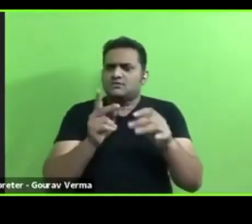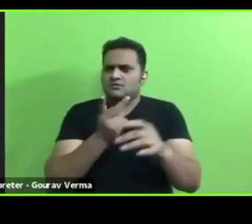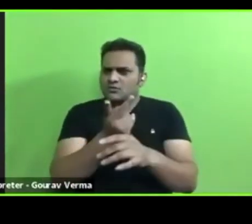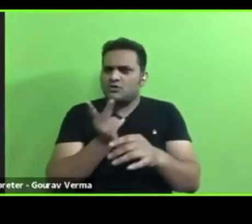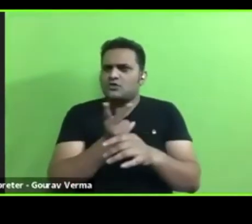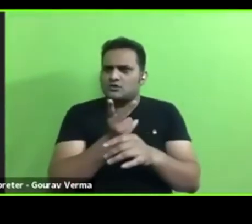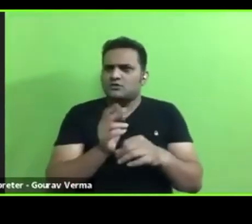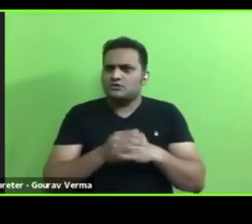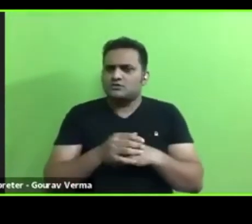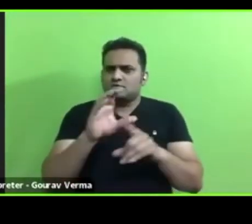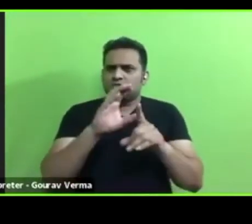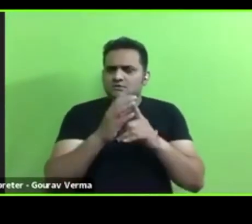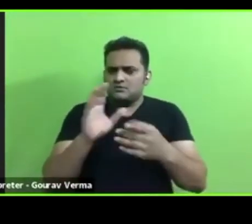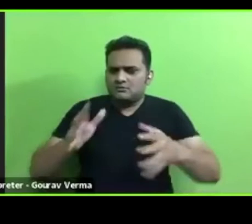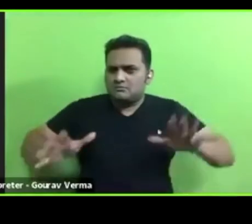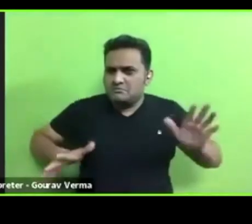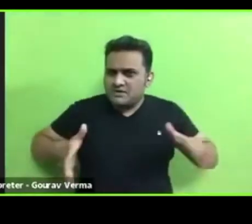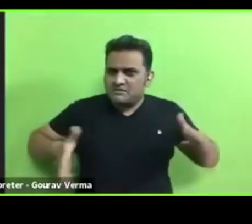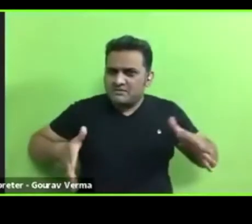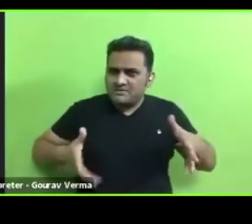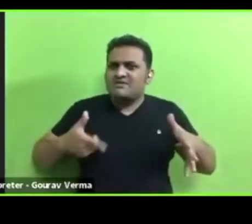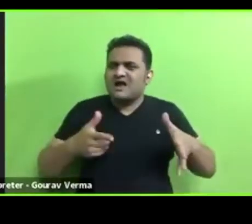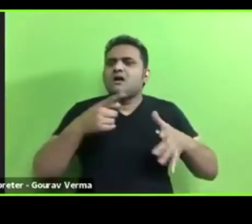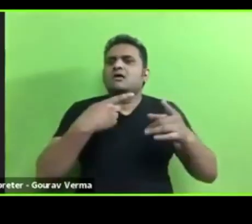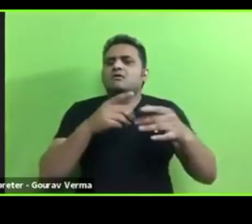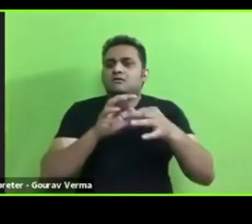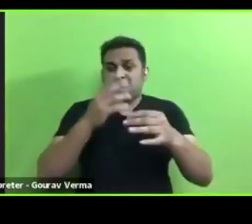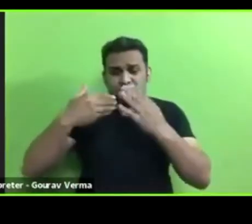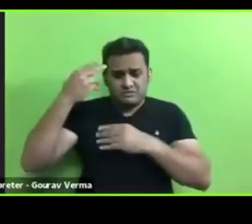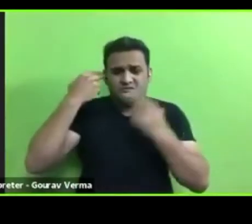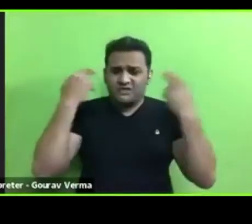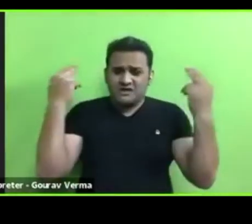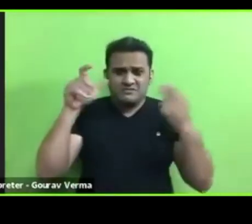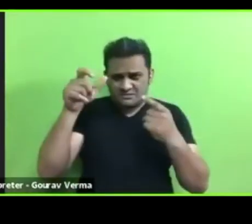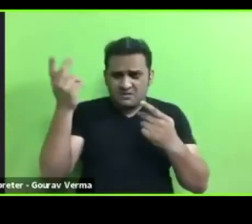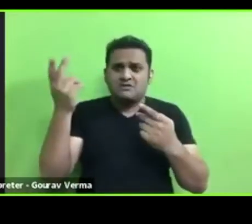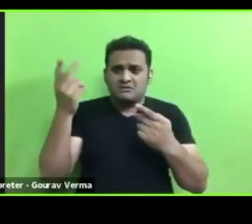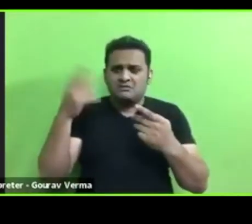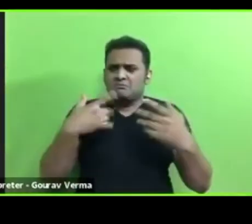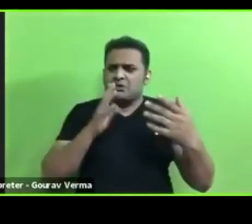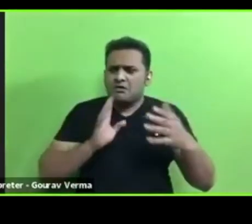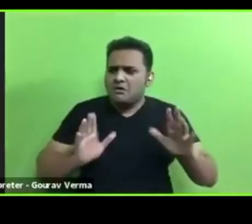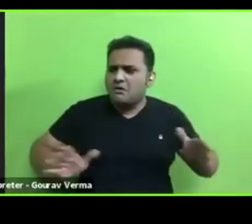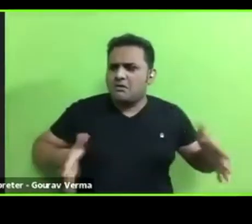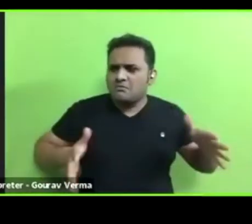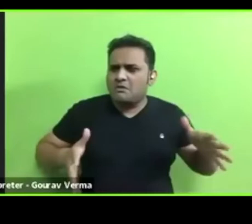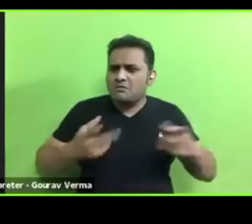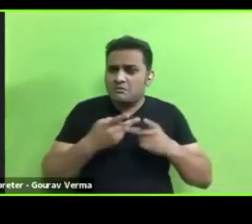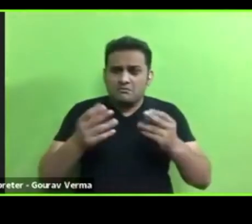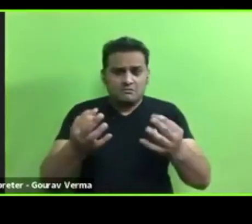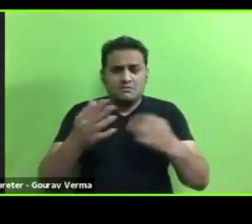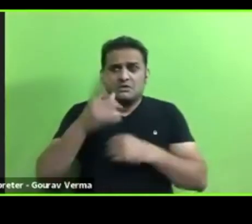whole tradition of playing the mridangam. There are great musicians who have played the mridangam, great artists alive and in the past.